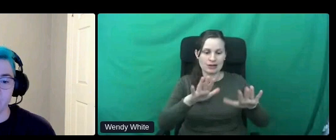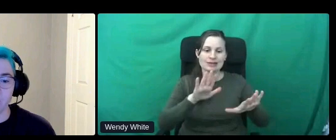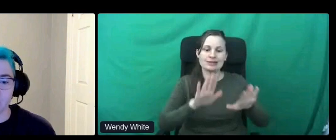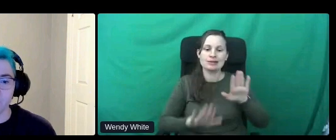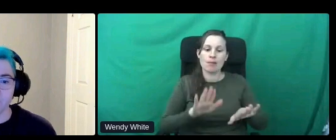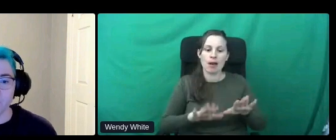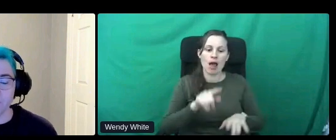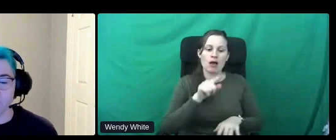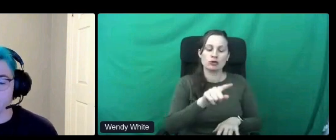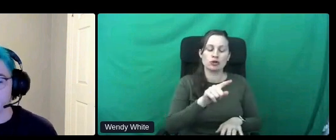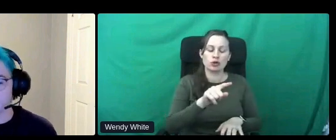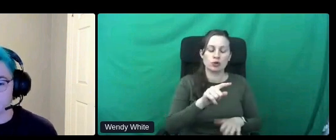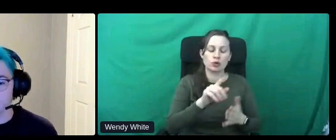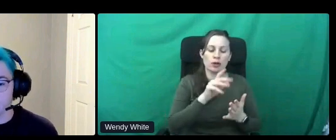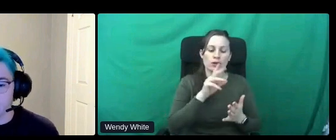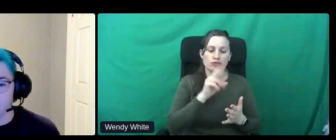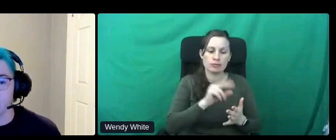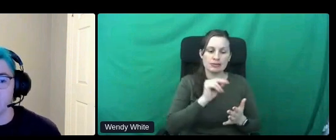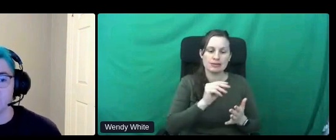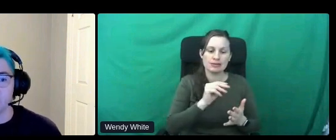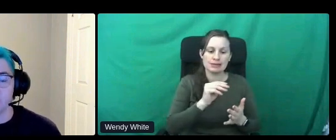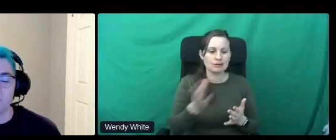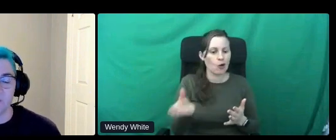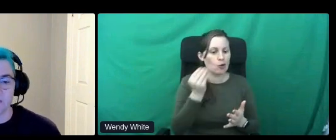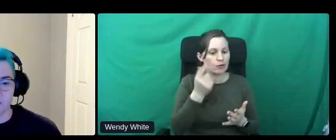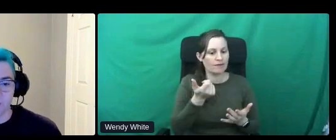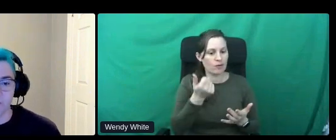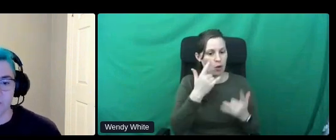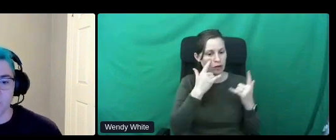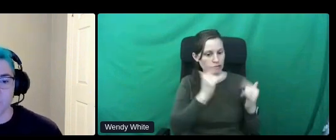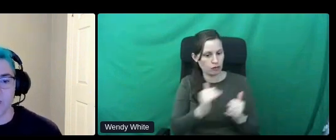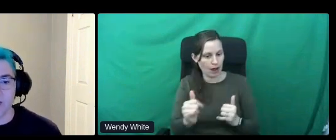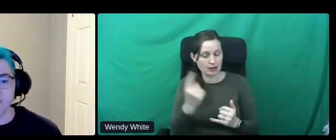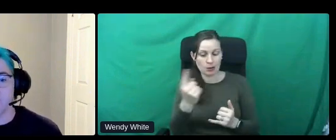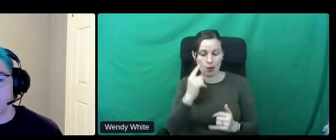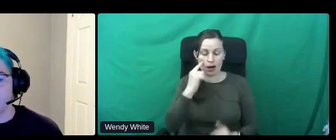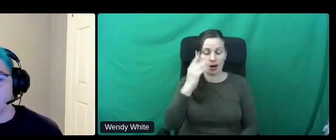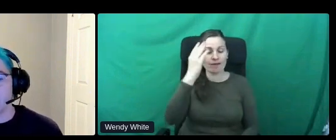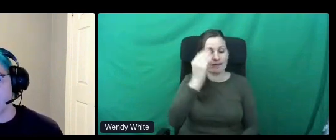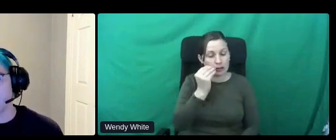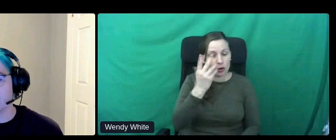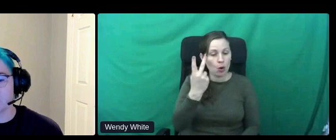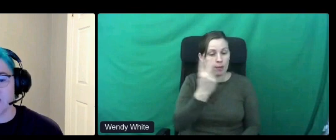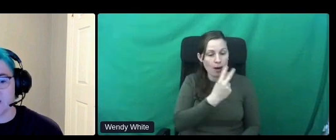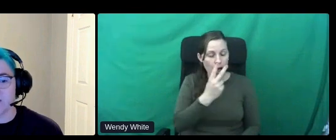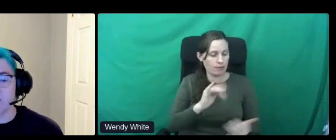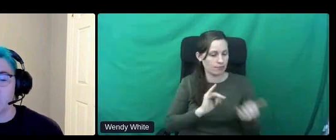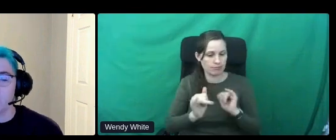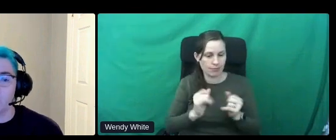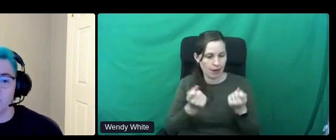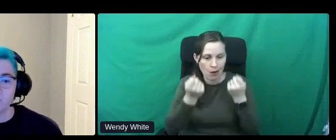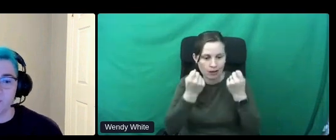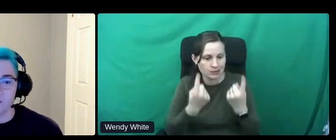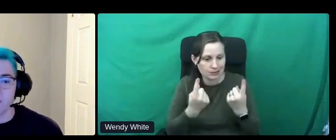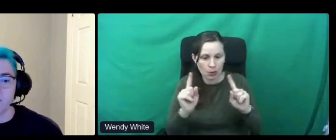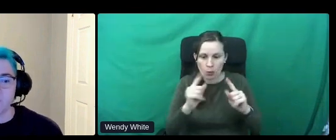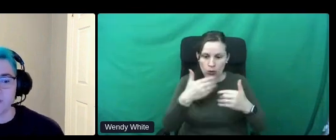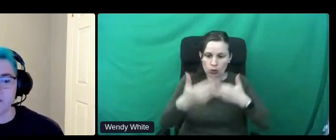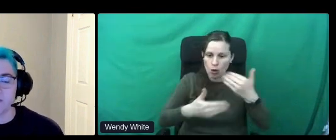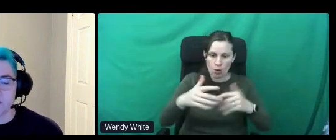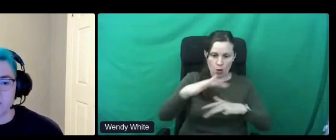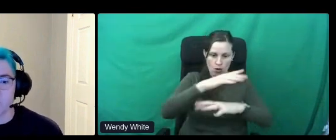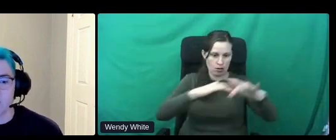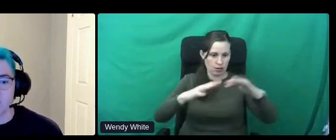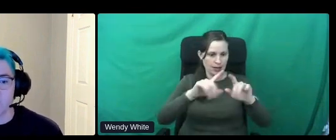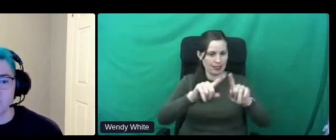descriptive audio for the trailer. Someone who is low vision or blind may not understand what is going on in a